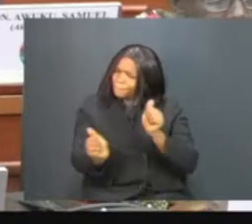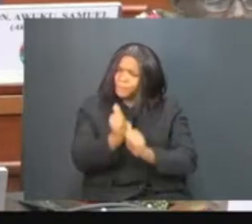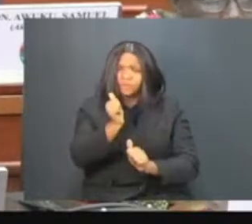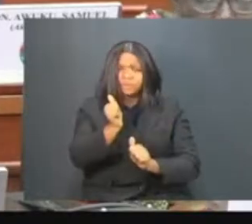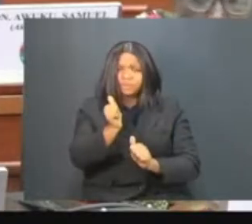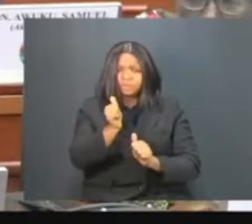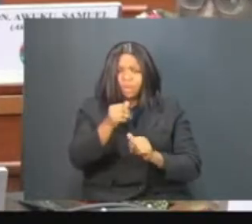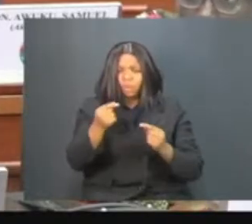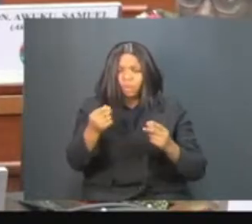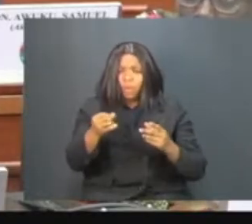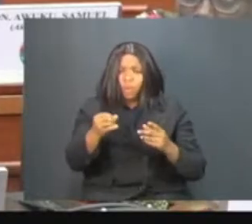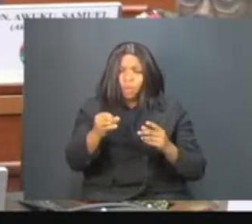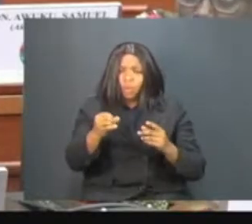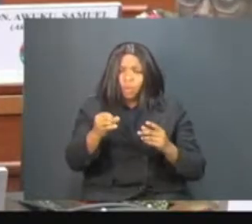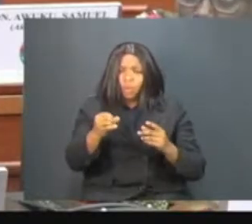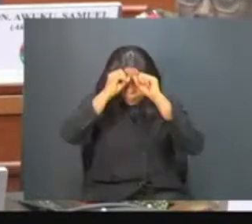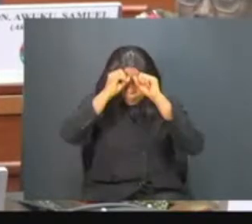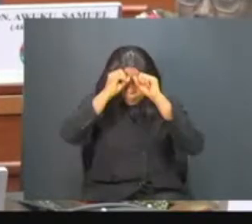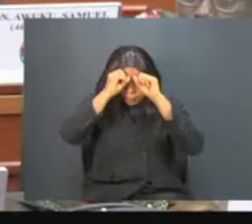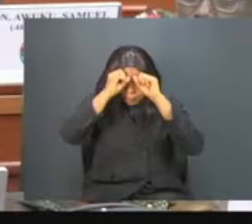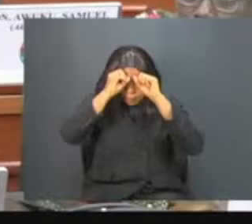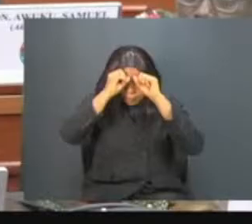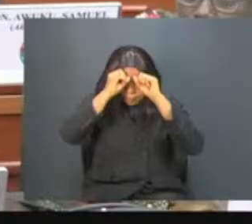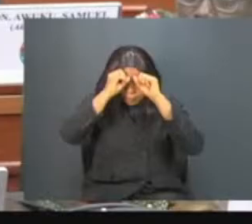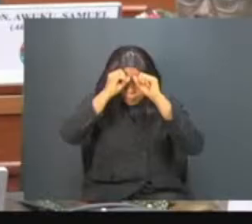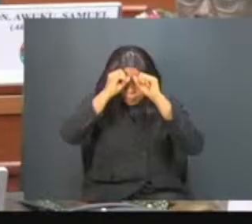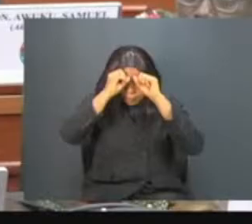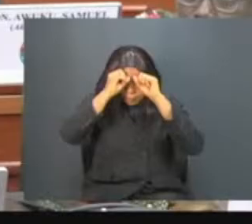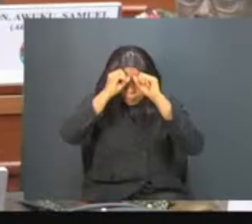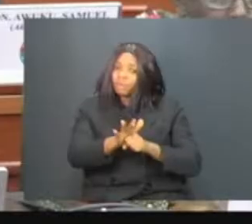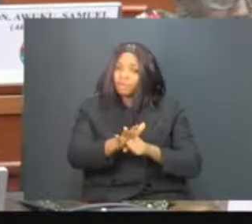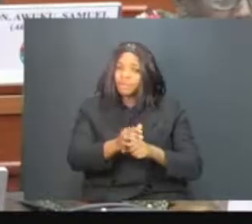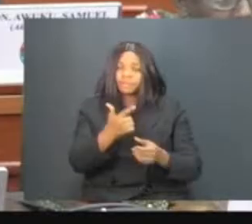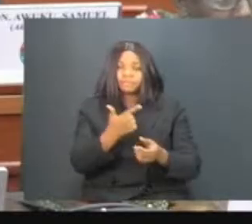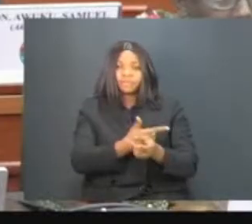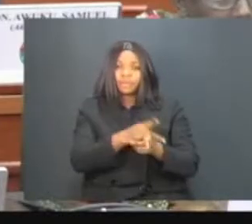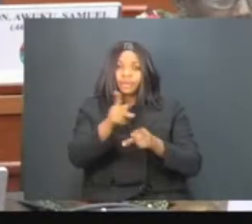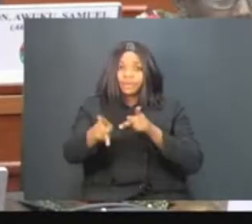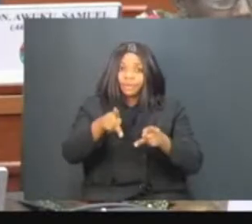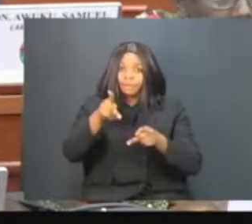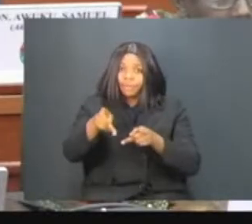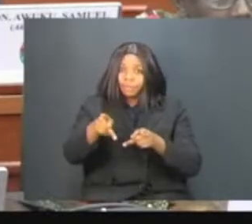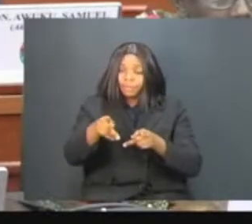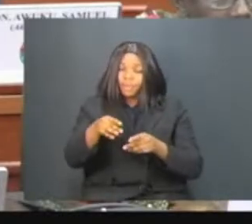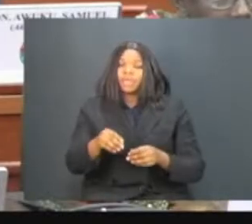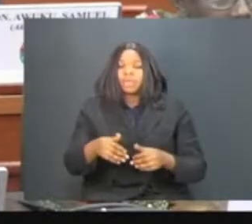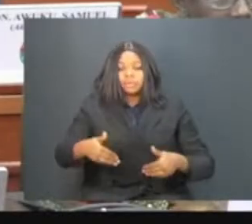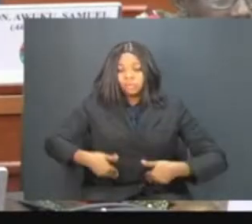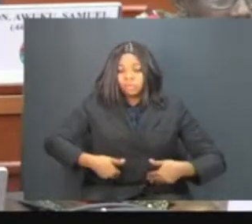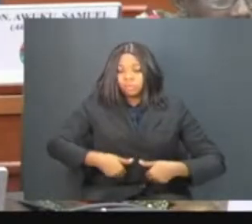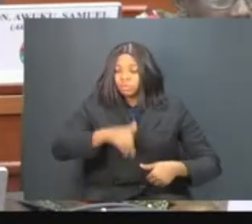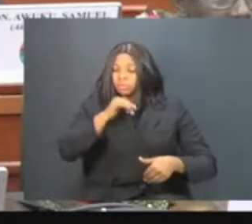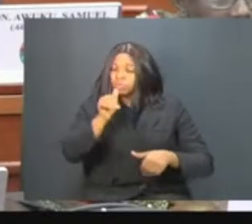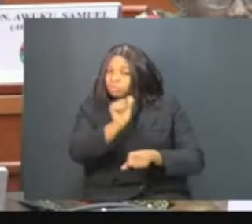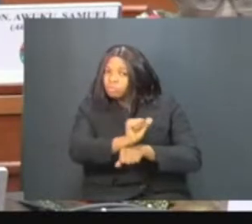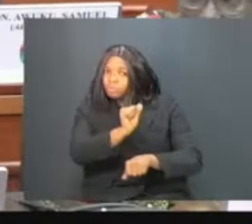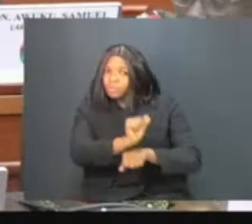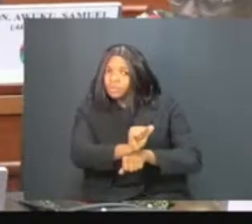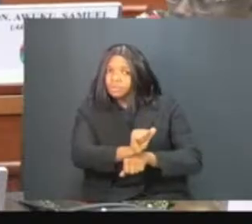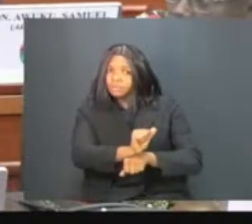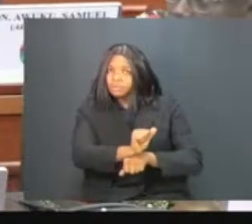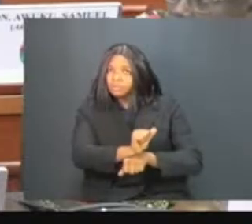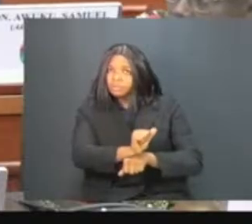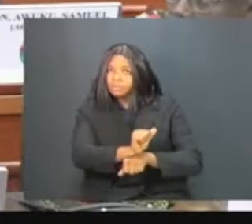President Mahama and the NDC promise the Ghanaian people and the unemployed youth of our country? And with that, Mr.